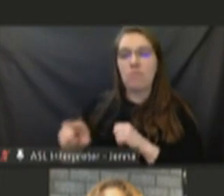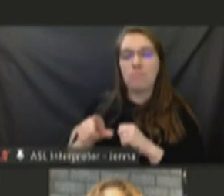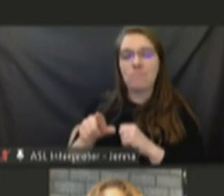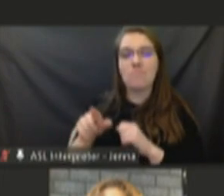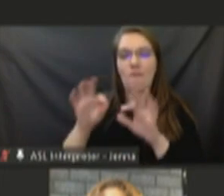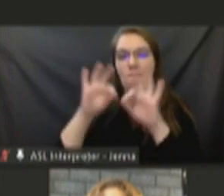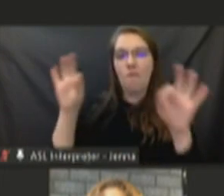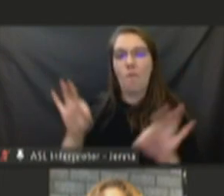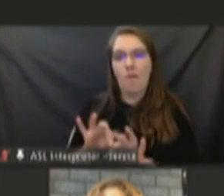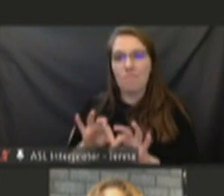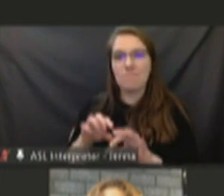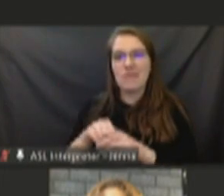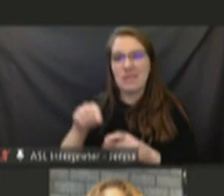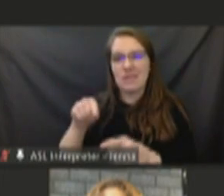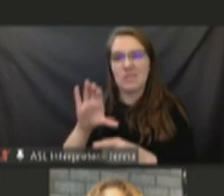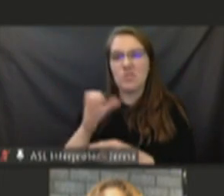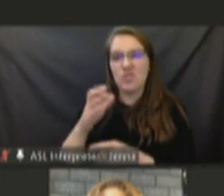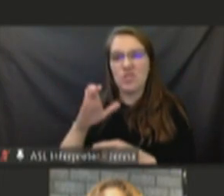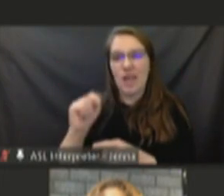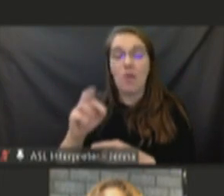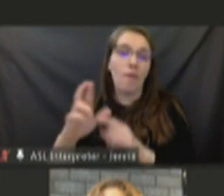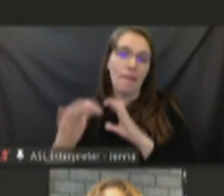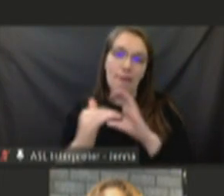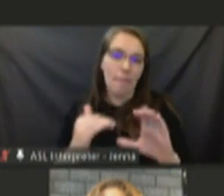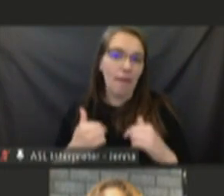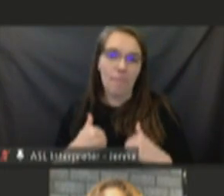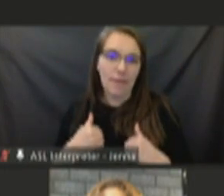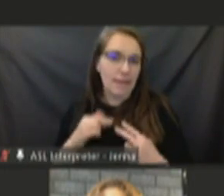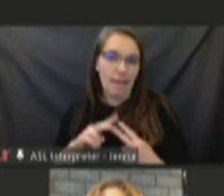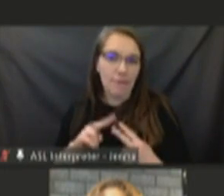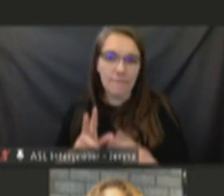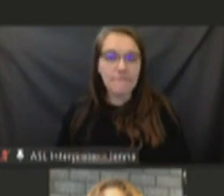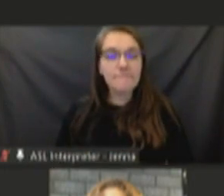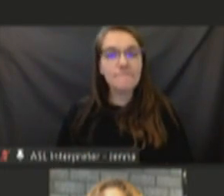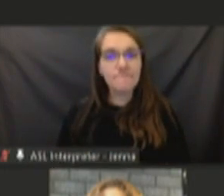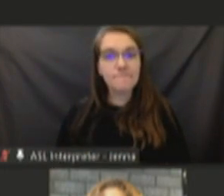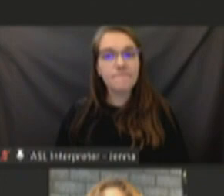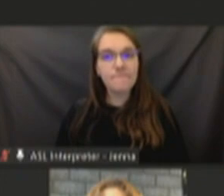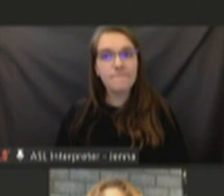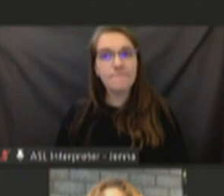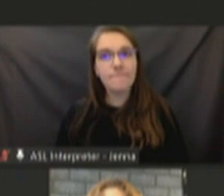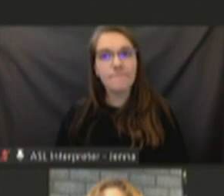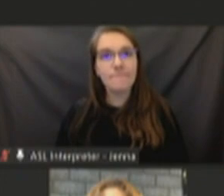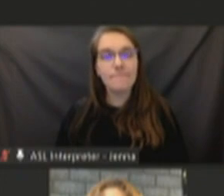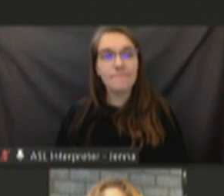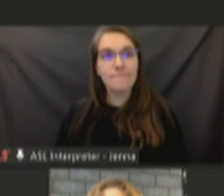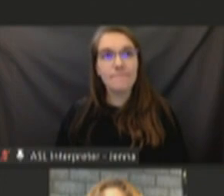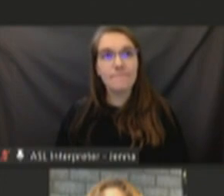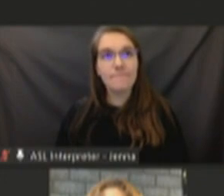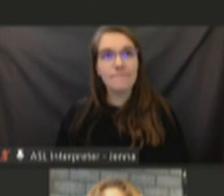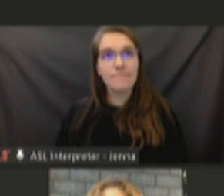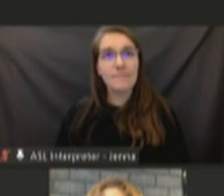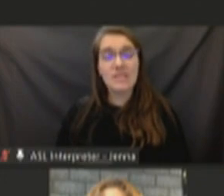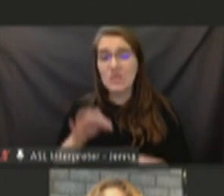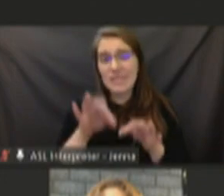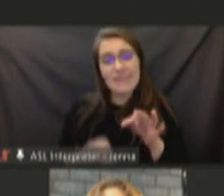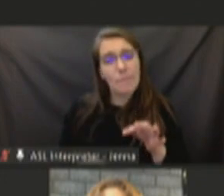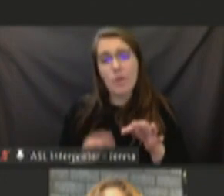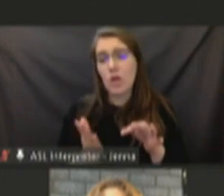me about it. And these are very simple nomination procedures where we